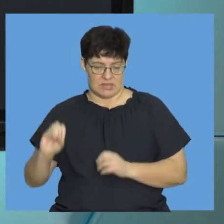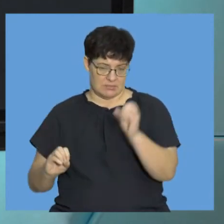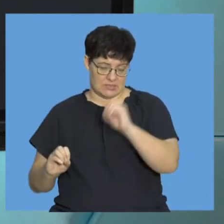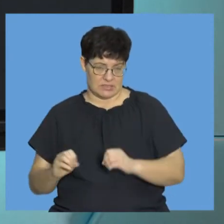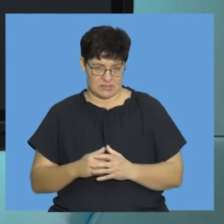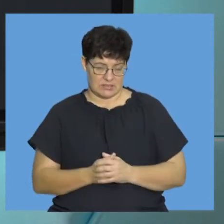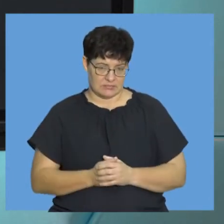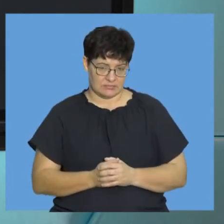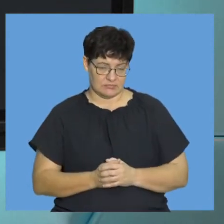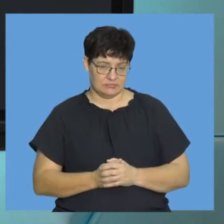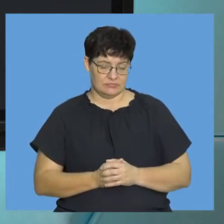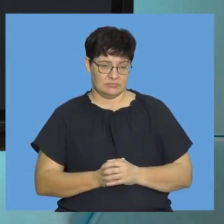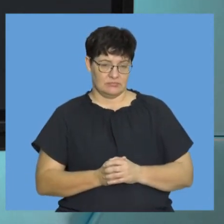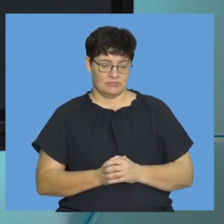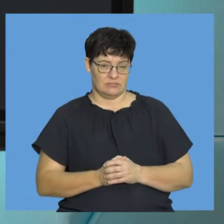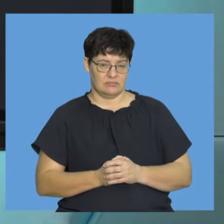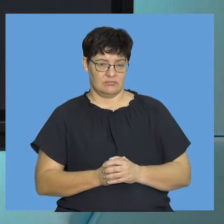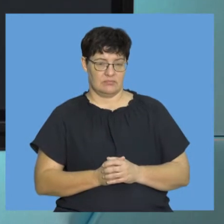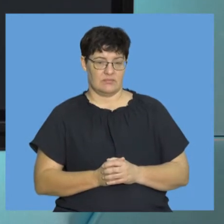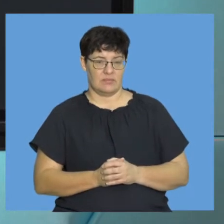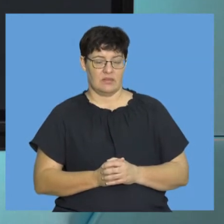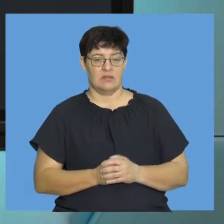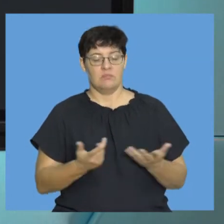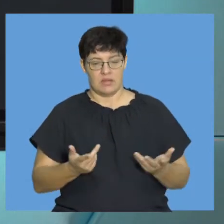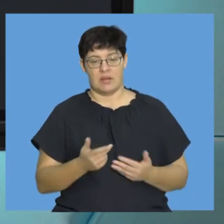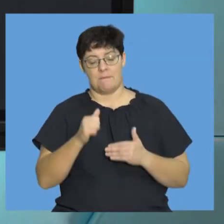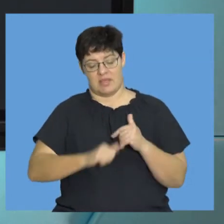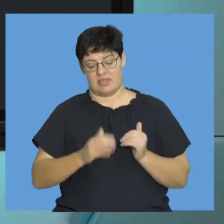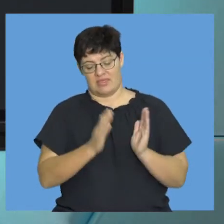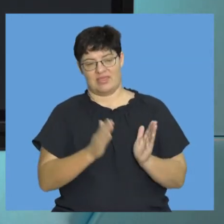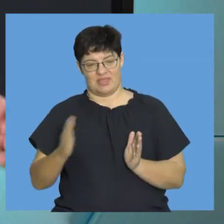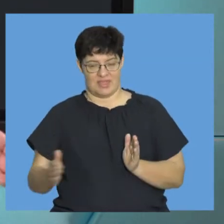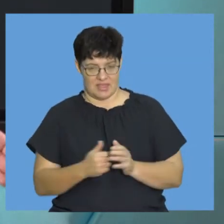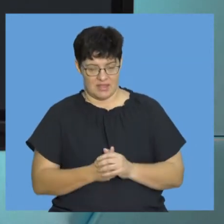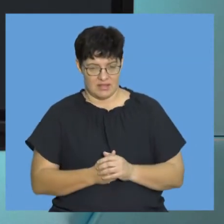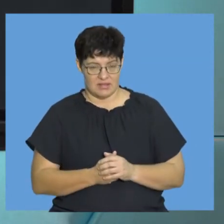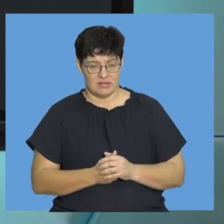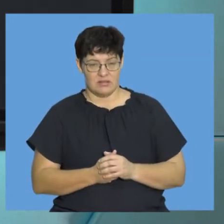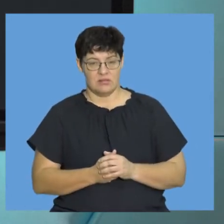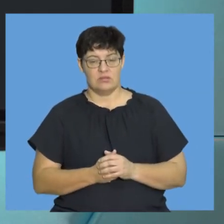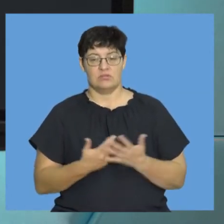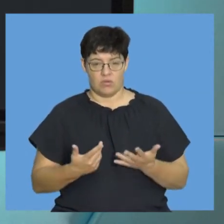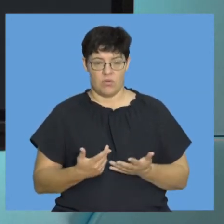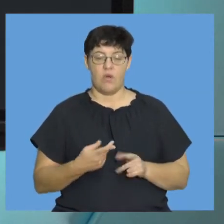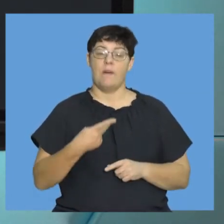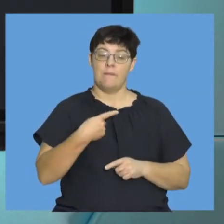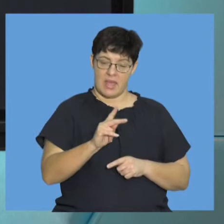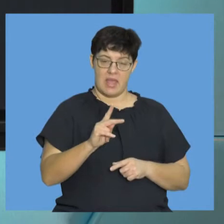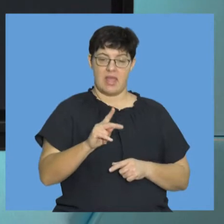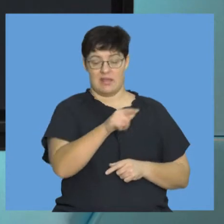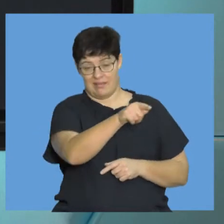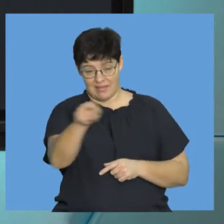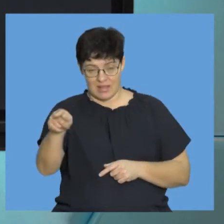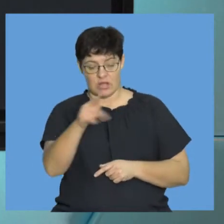with 80%, so it would be 40-40 in the 2 months after the month of sale. So in other words, you're paying your creditors